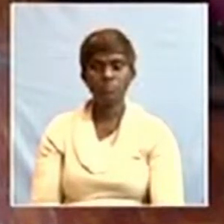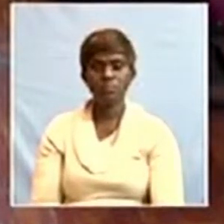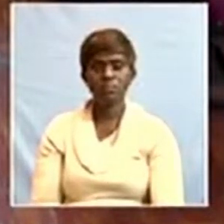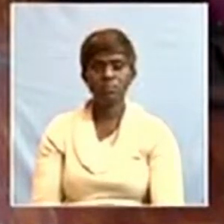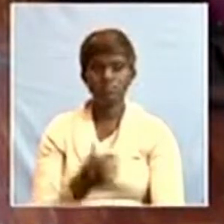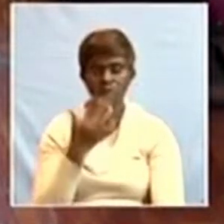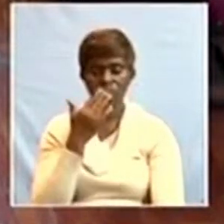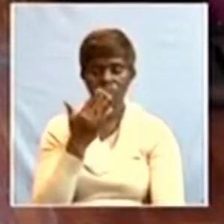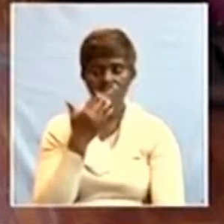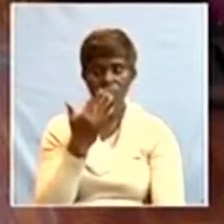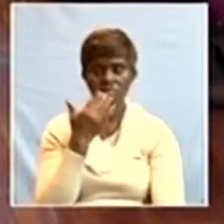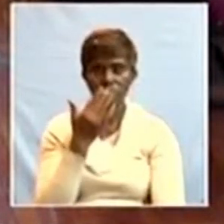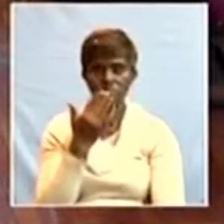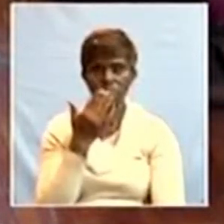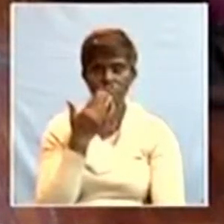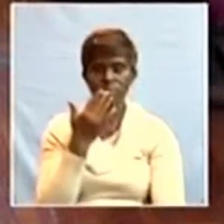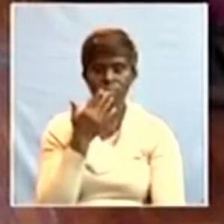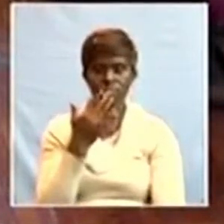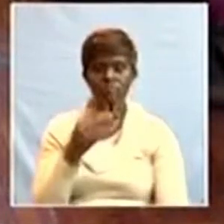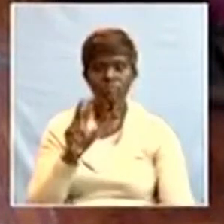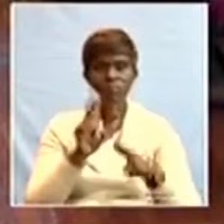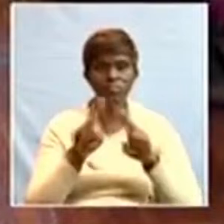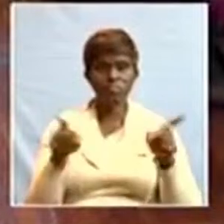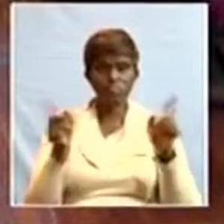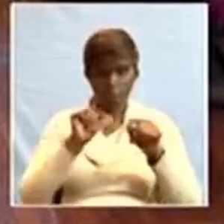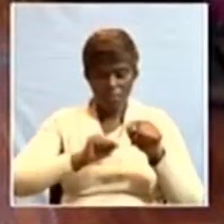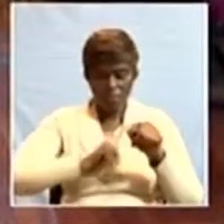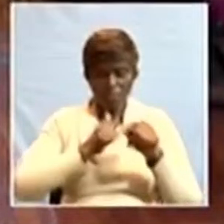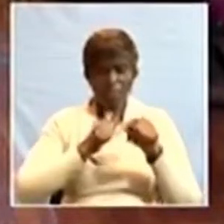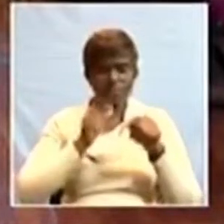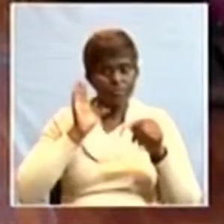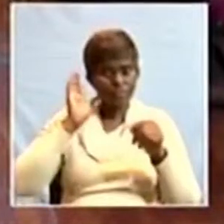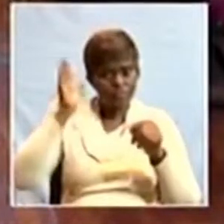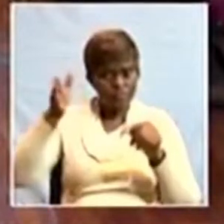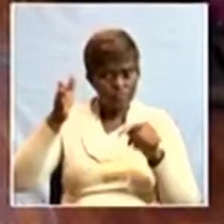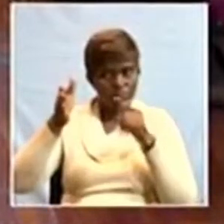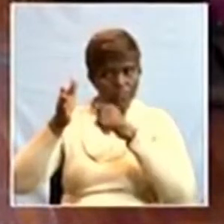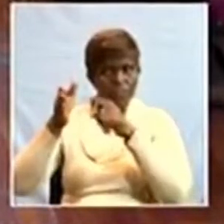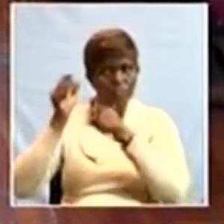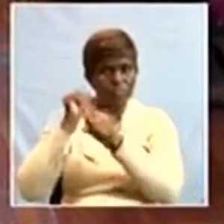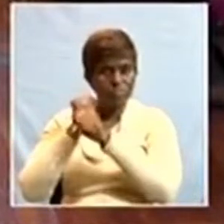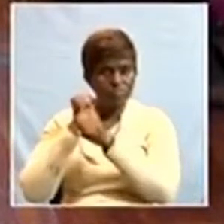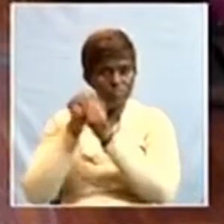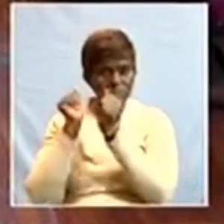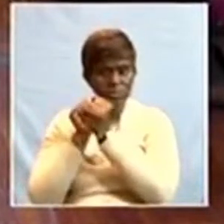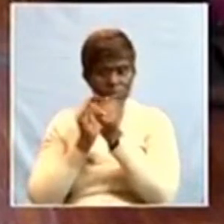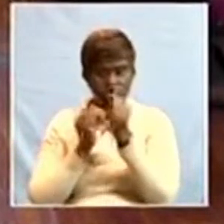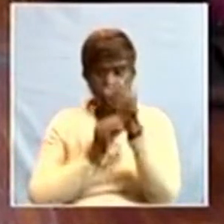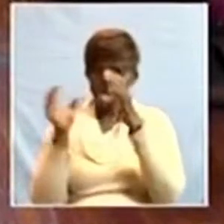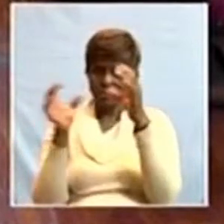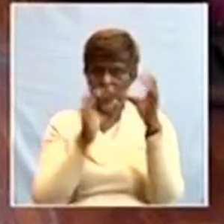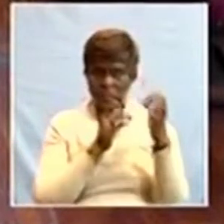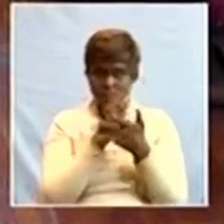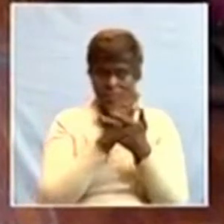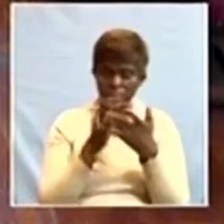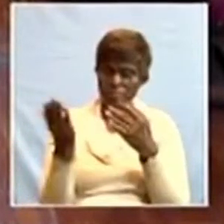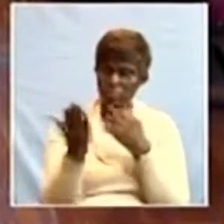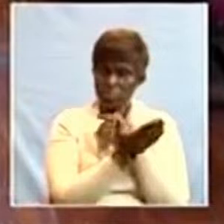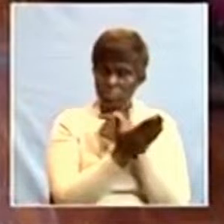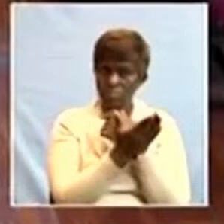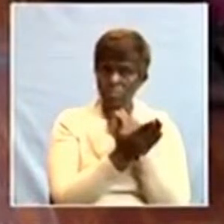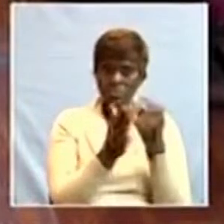Thank you, Chair. When we got on the ground with our communities, was that some of